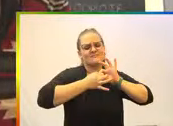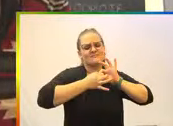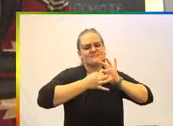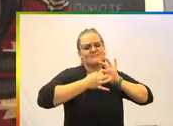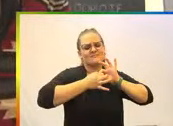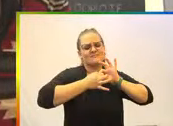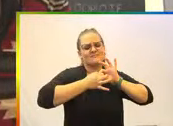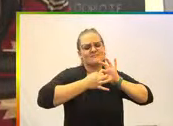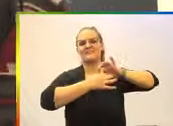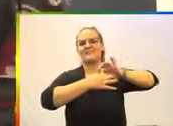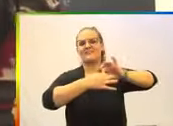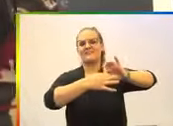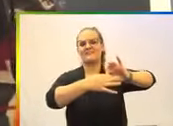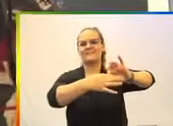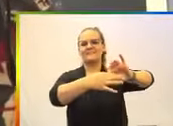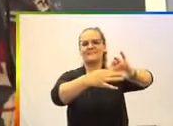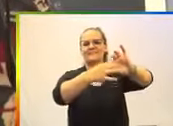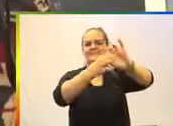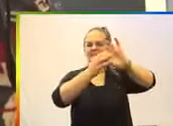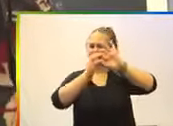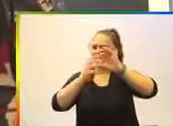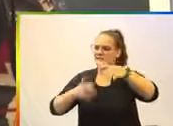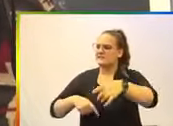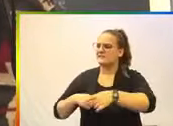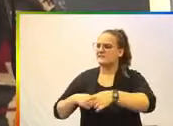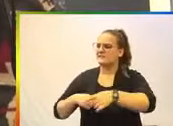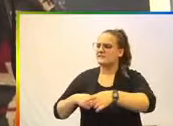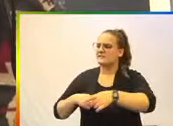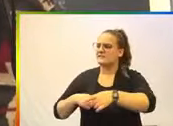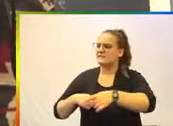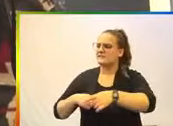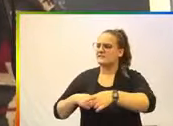right will intercede.